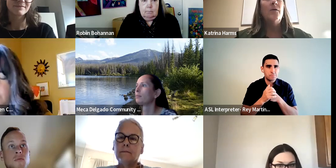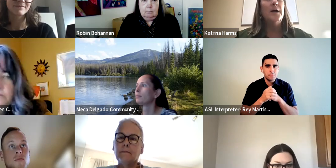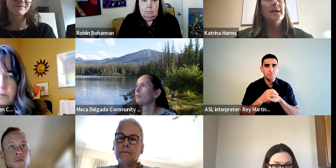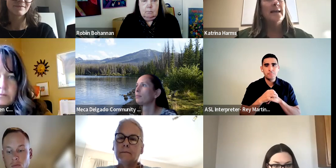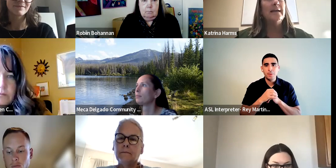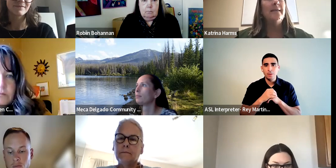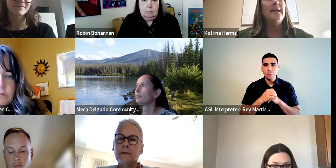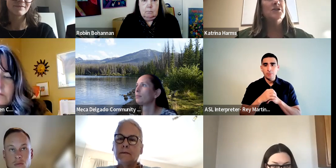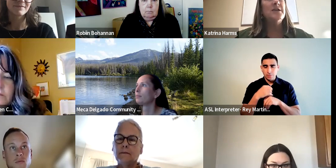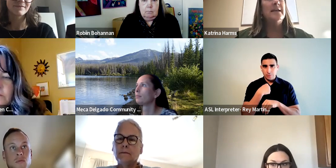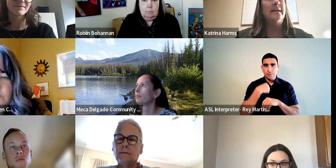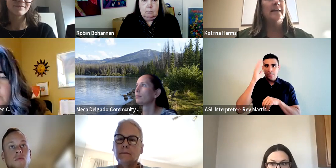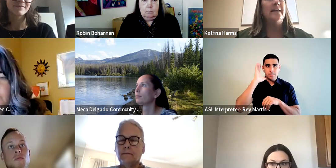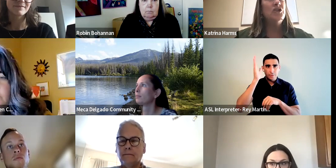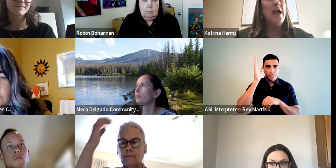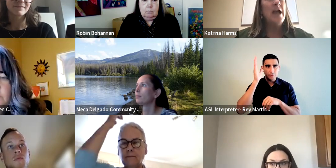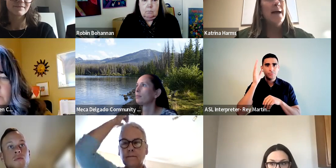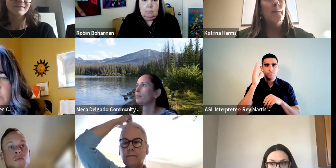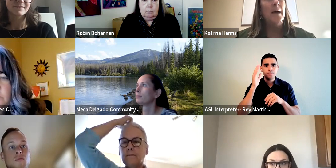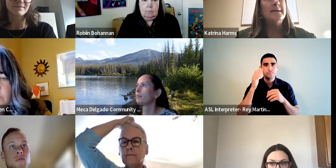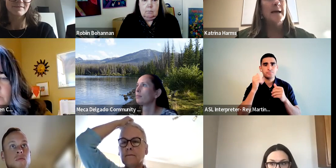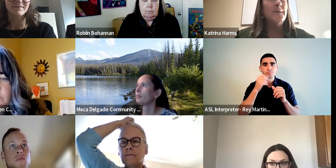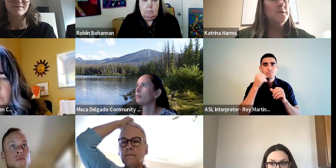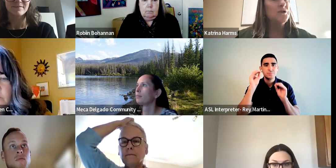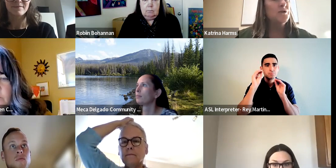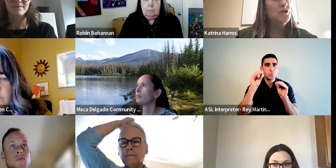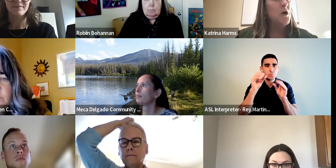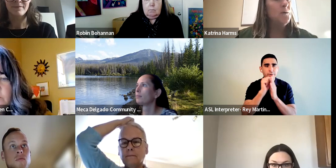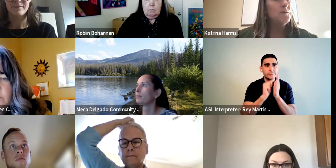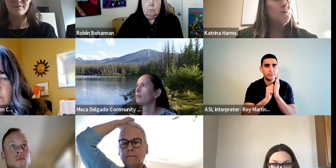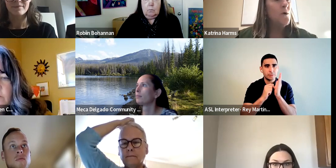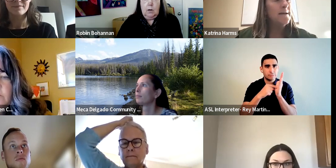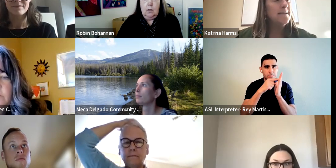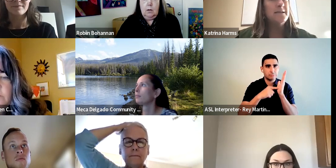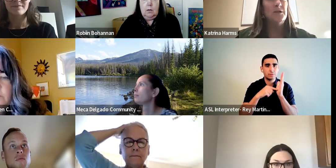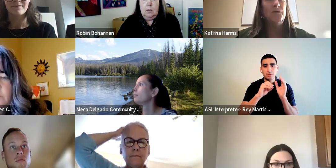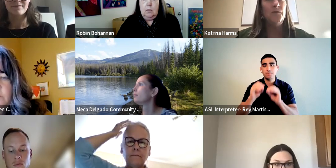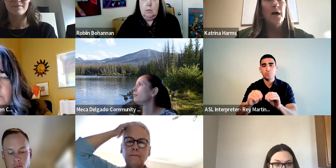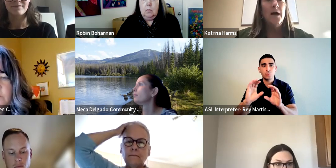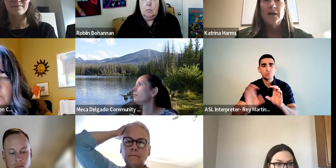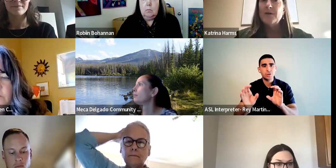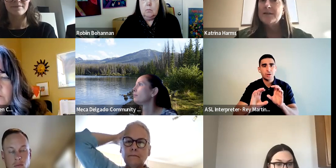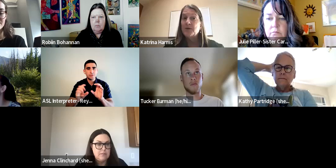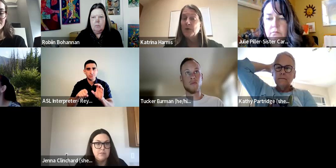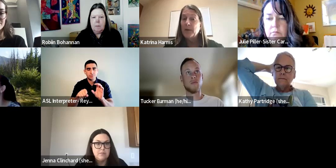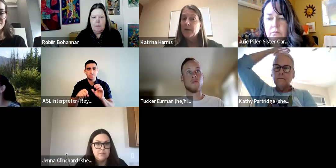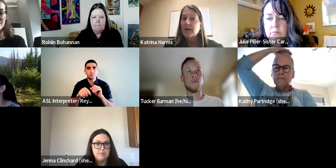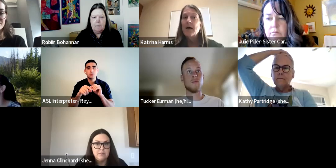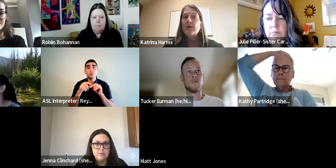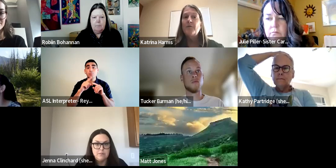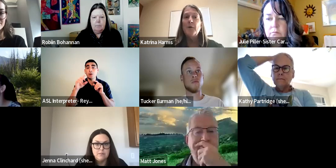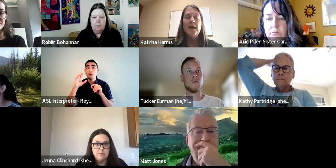I will work on getting the agenda in the chat, but Commissioner Jones wanted to address the